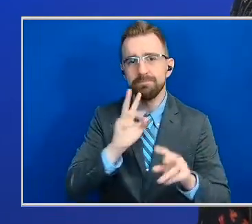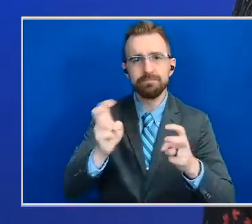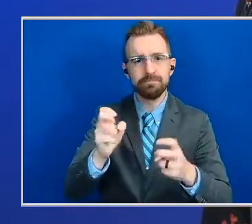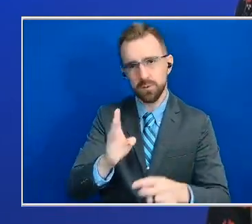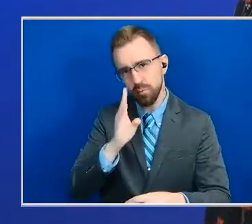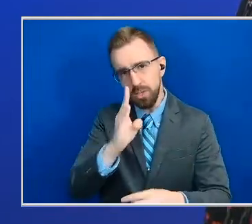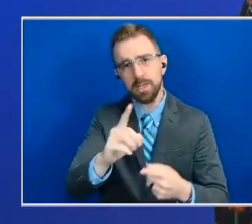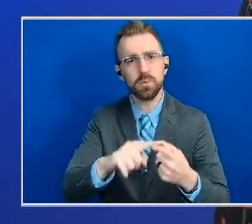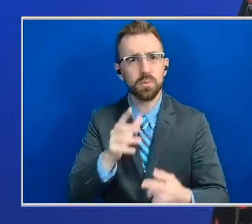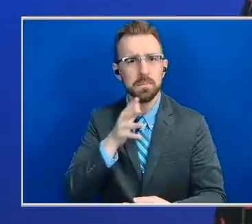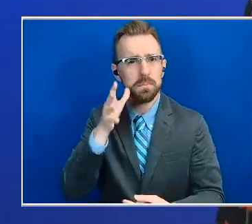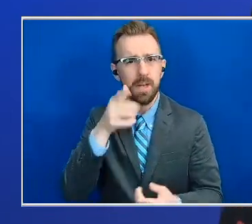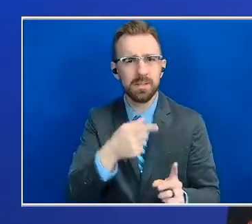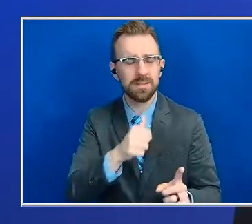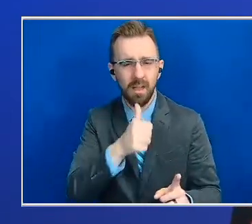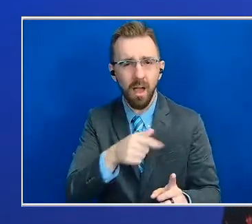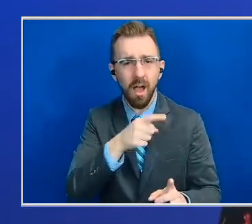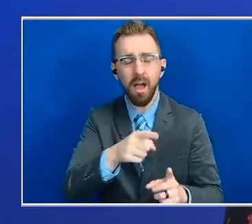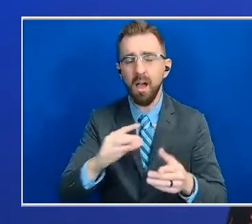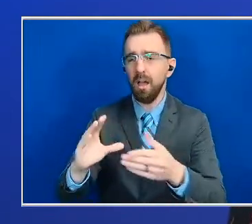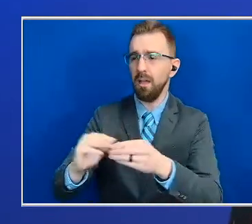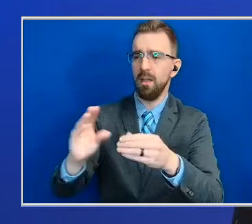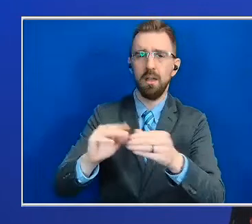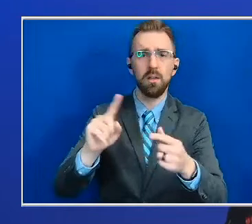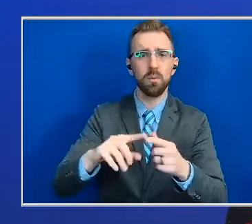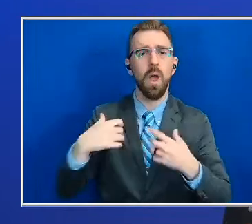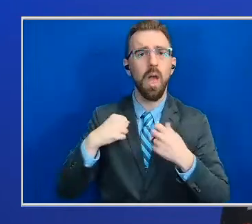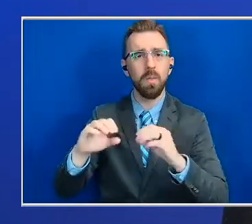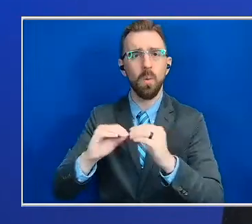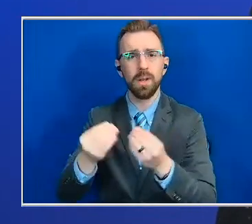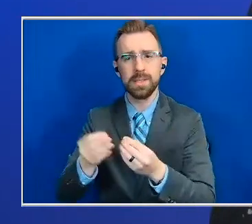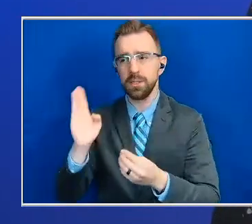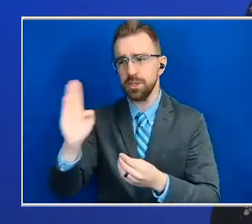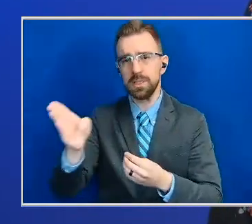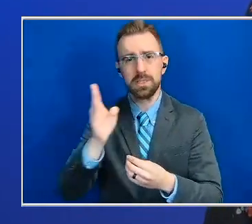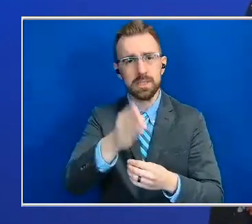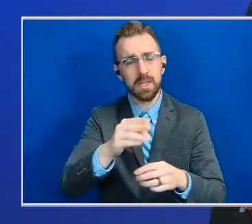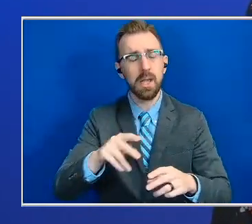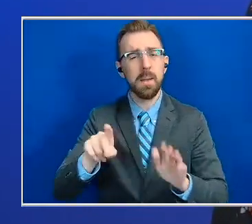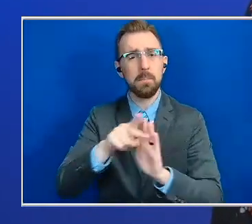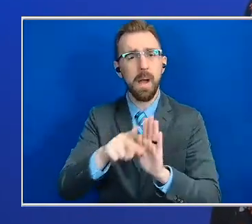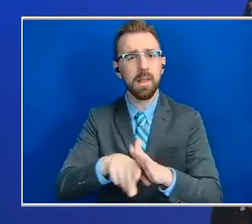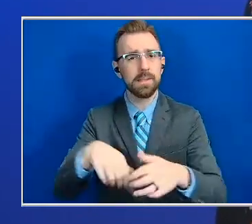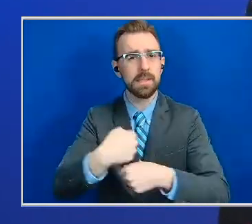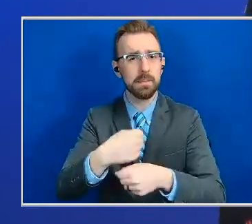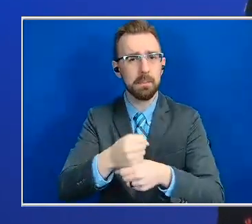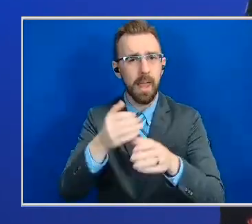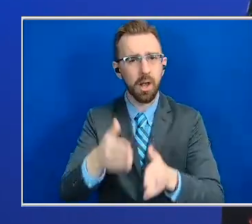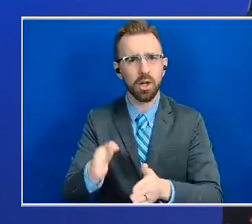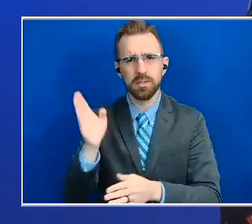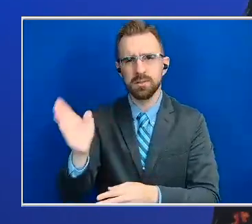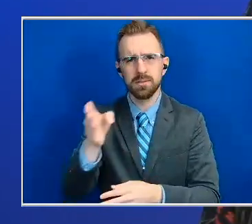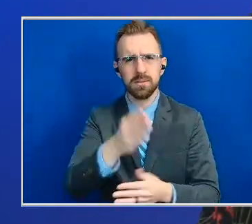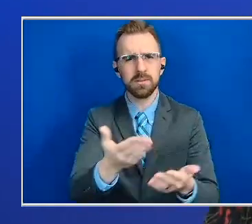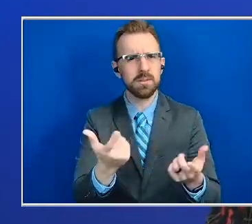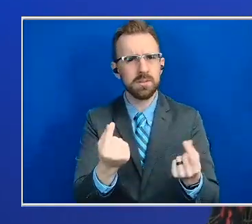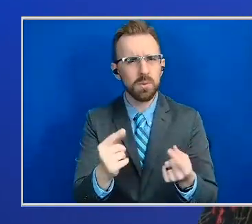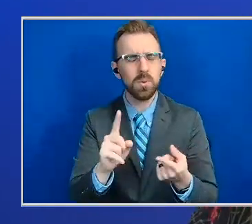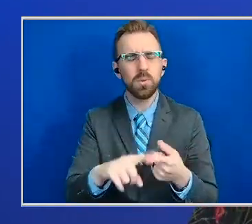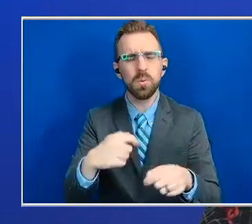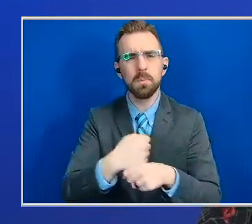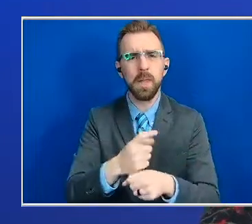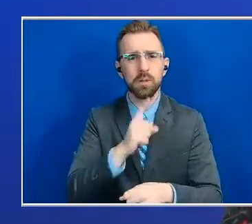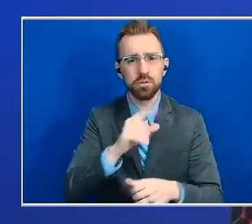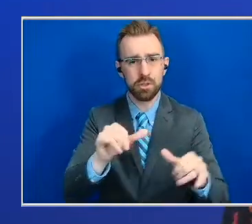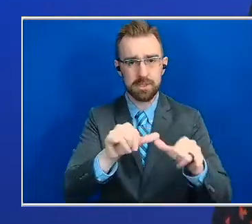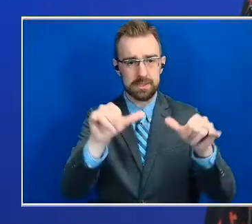They are speaking to health organizations, they are speaking to policymakers. What can we do to make sure that the systems